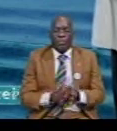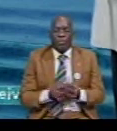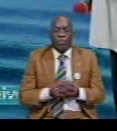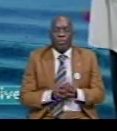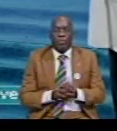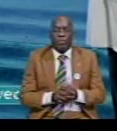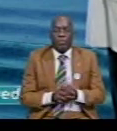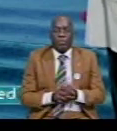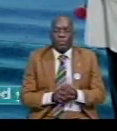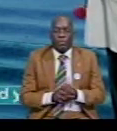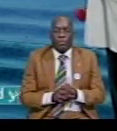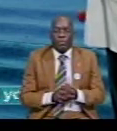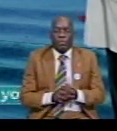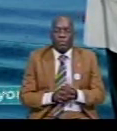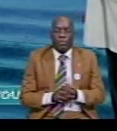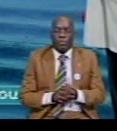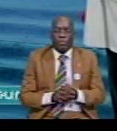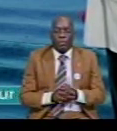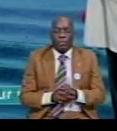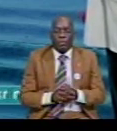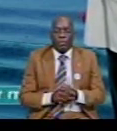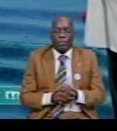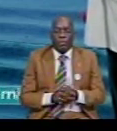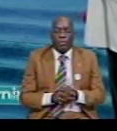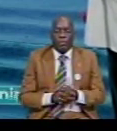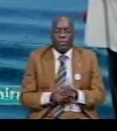is the very possibility.